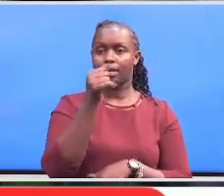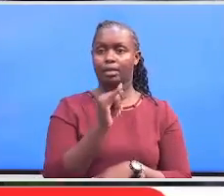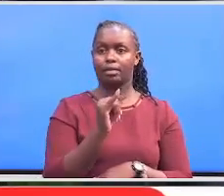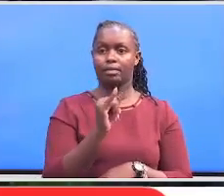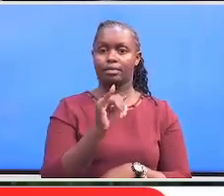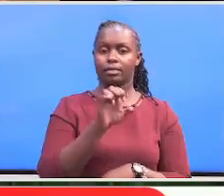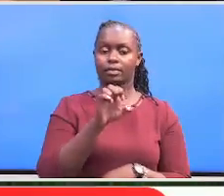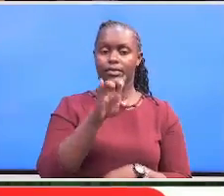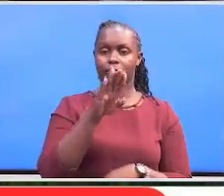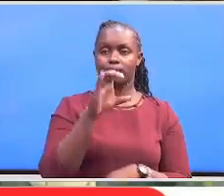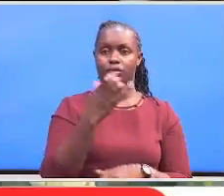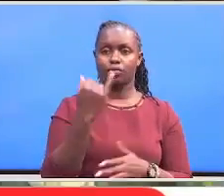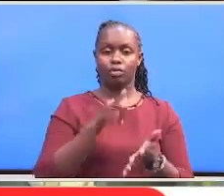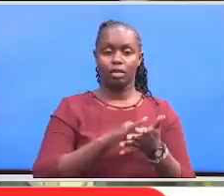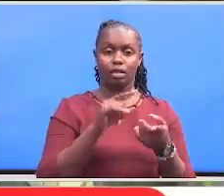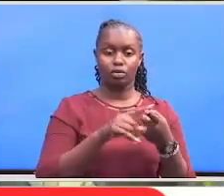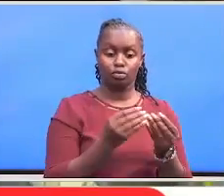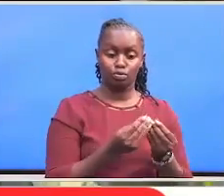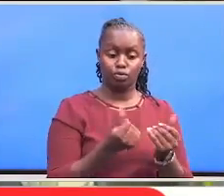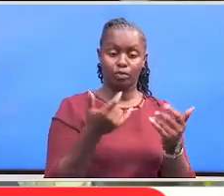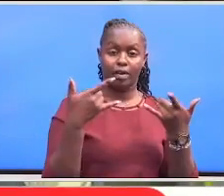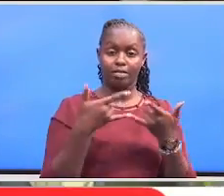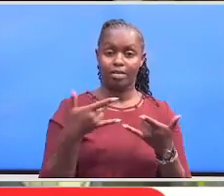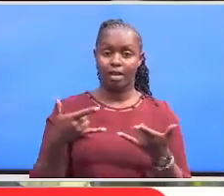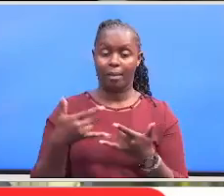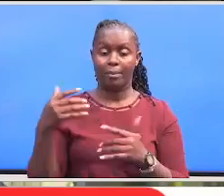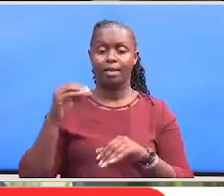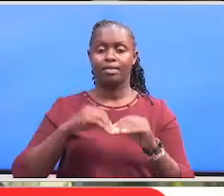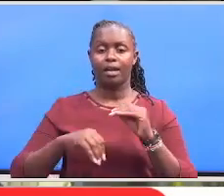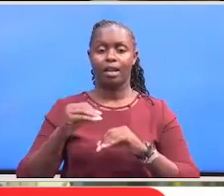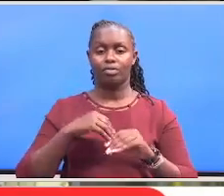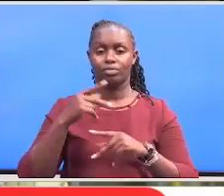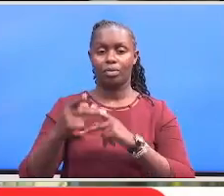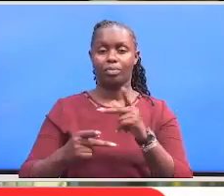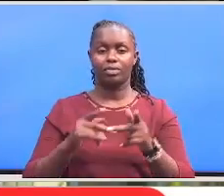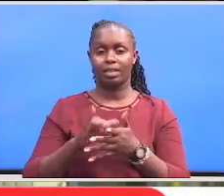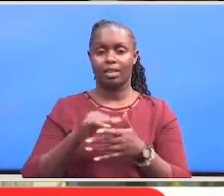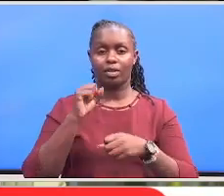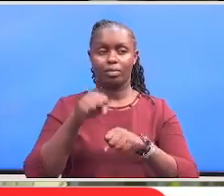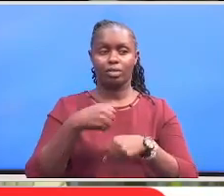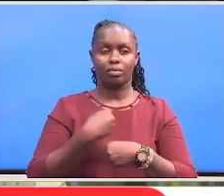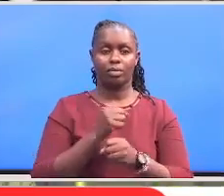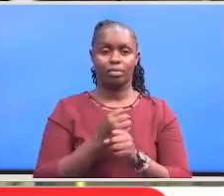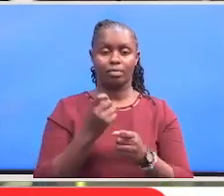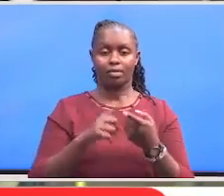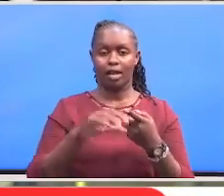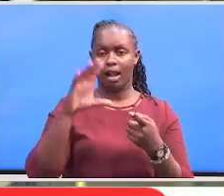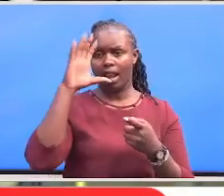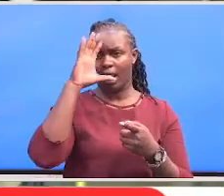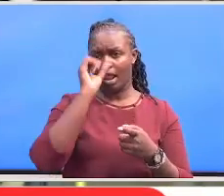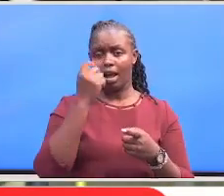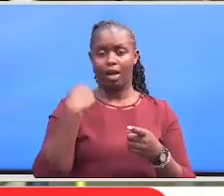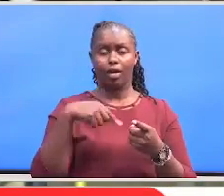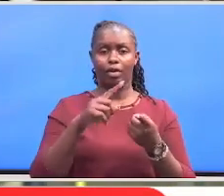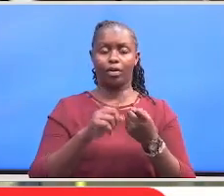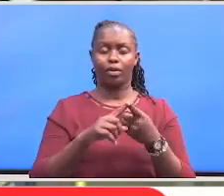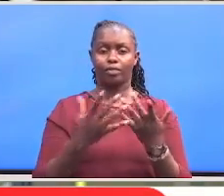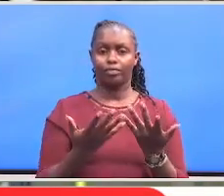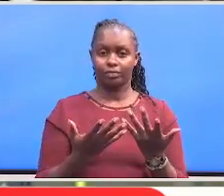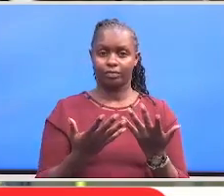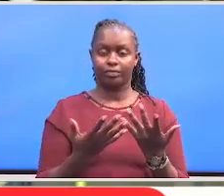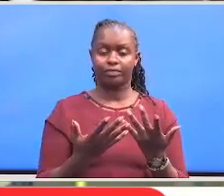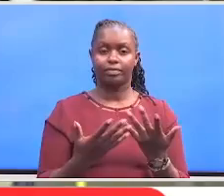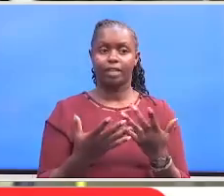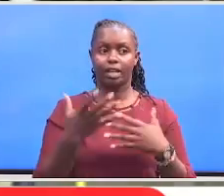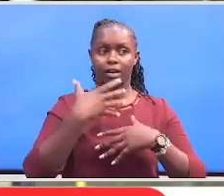to bridge existing gaps in the election process which trigger mistrust and sometimes conflicts. Wakati tuifanya census,